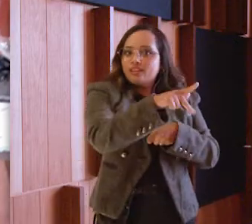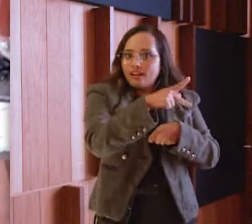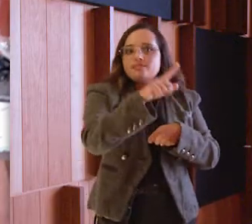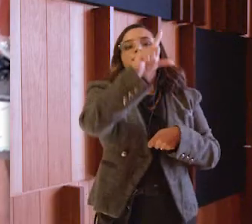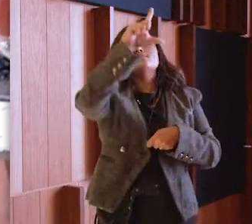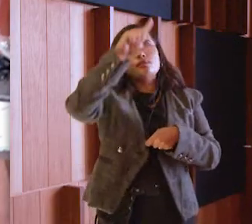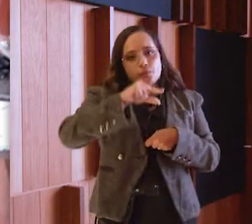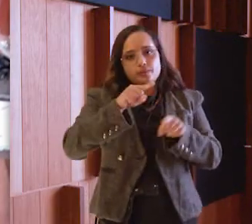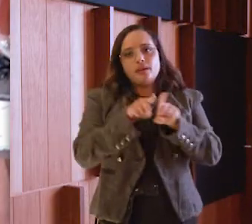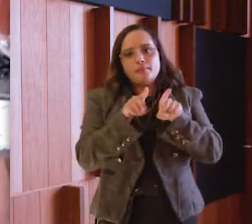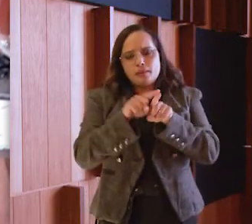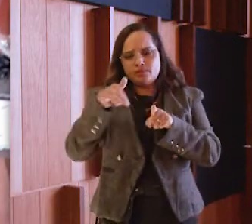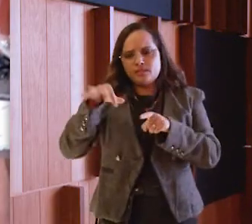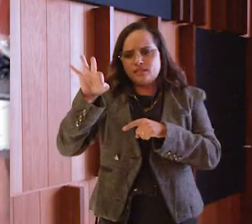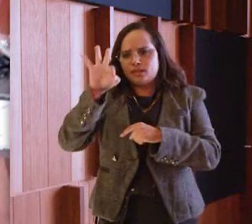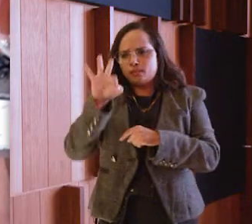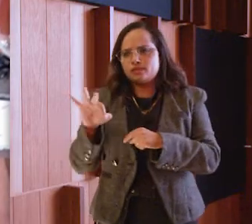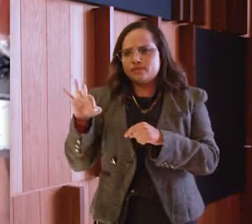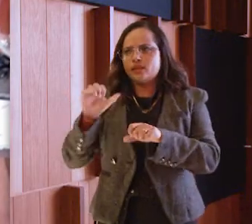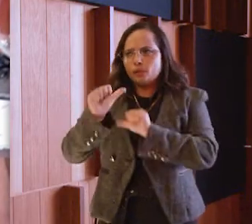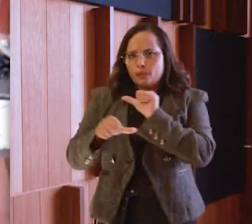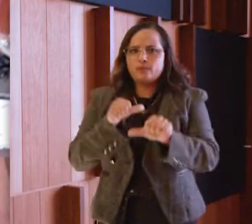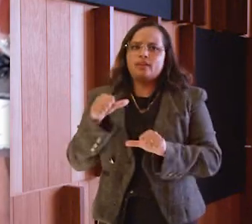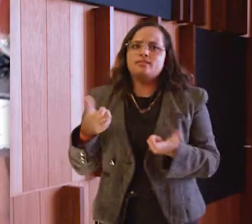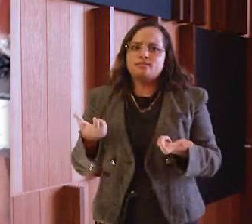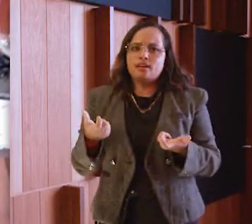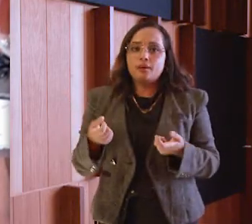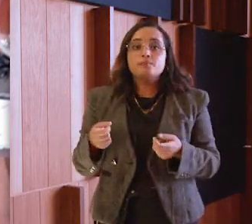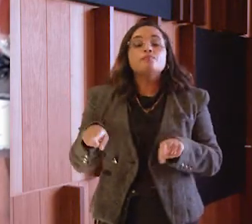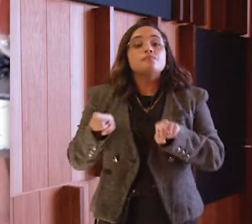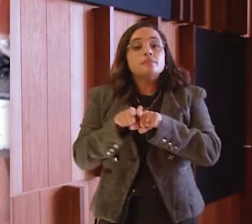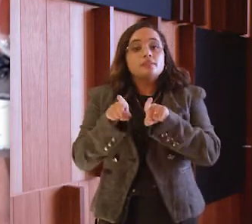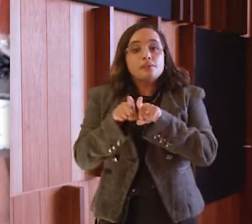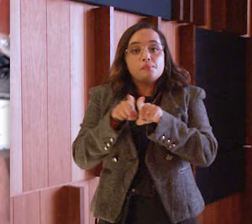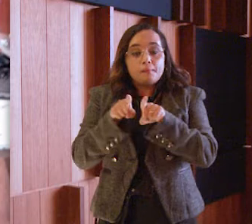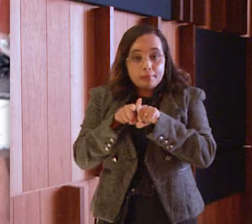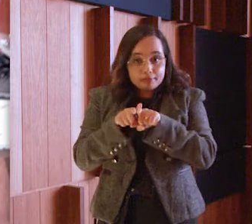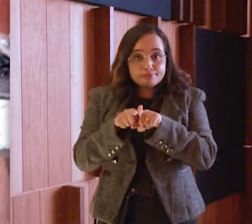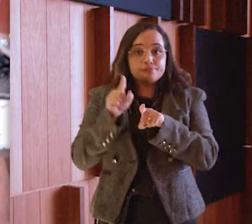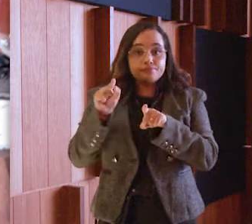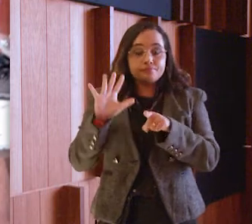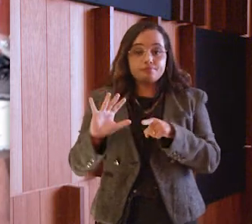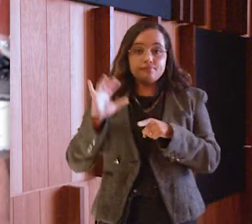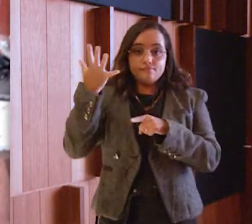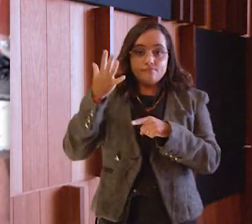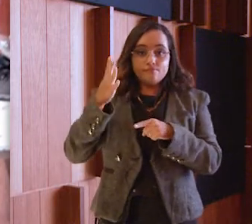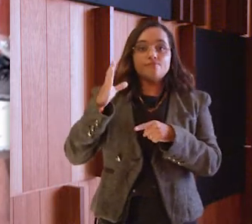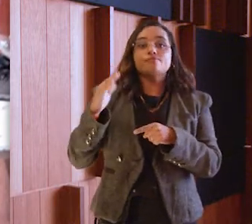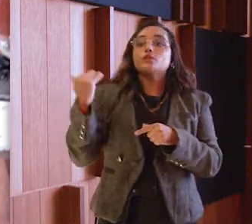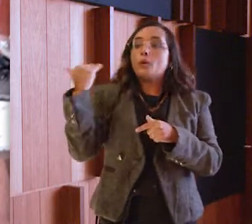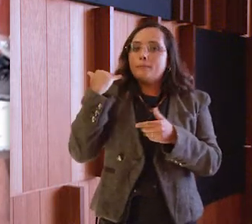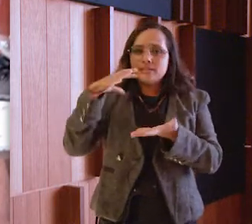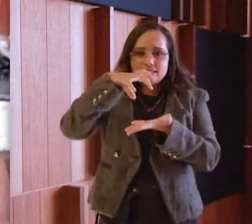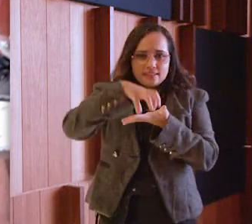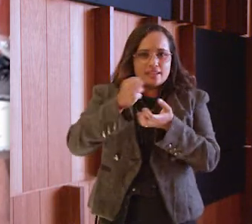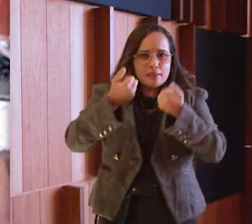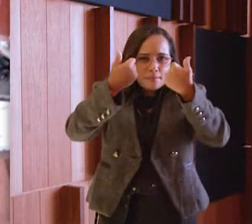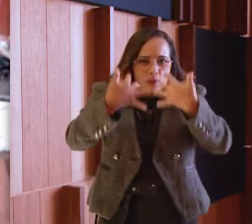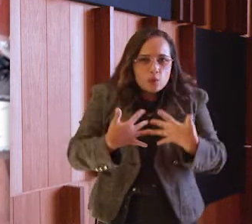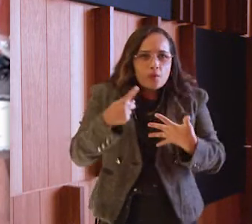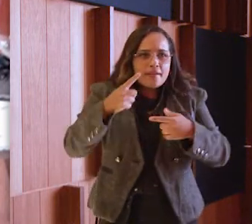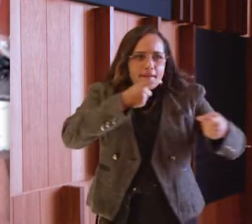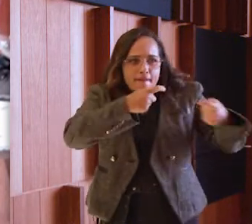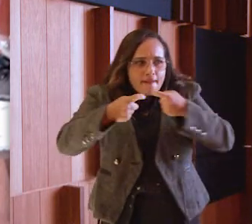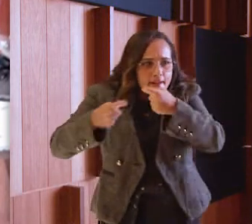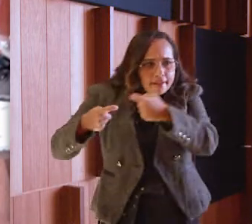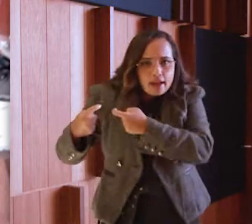macroeconomic environment, the central bank is winning the inflation war. Inflation is coming down. Interest rates are going down a little bit.